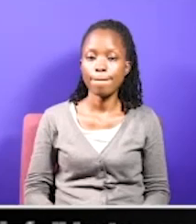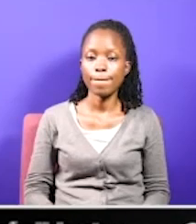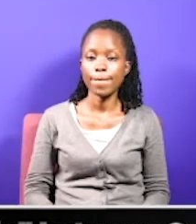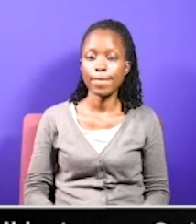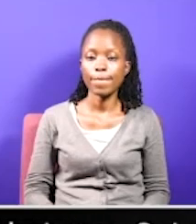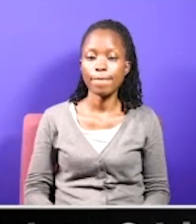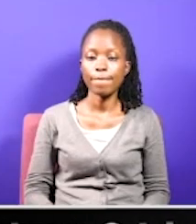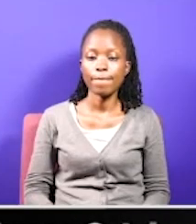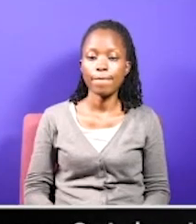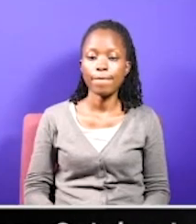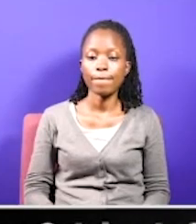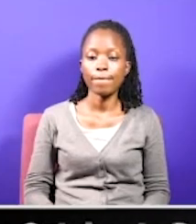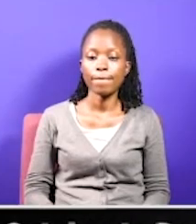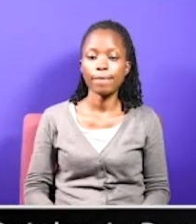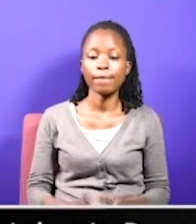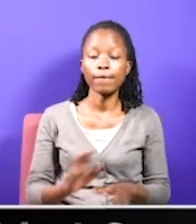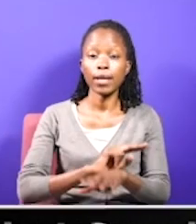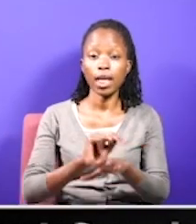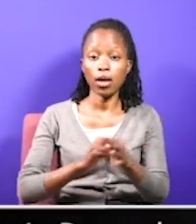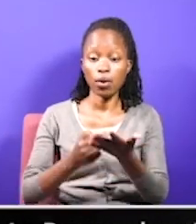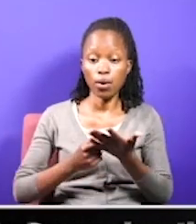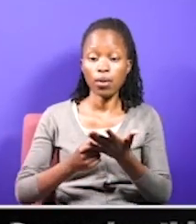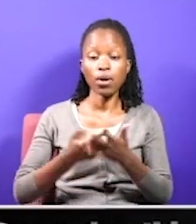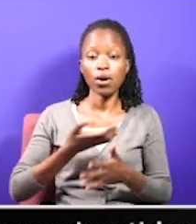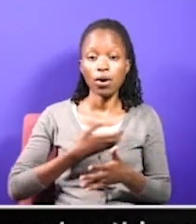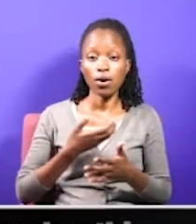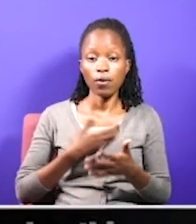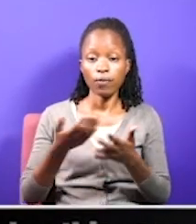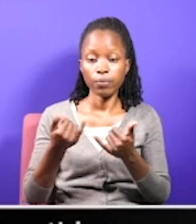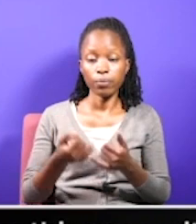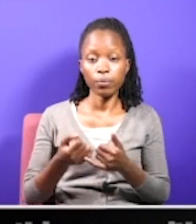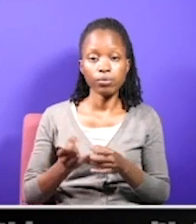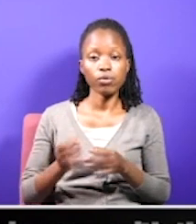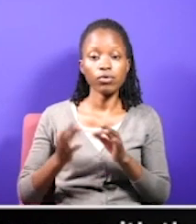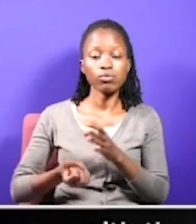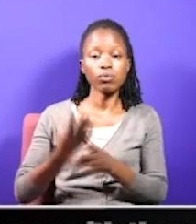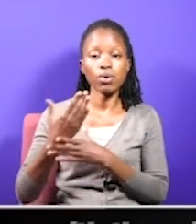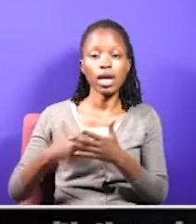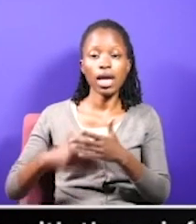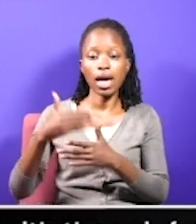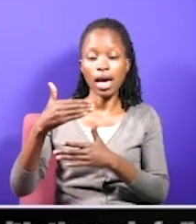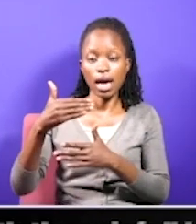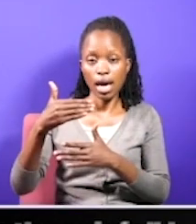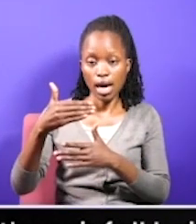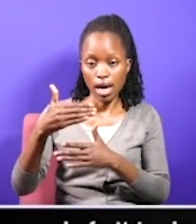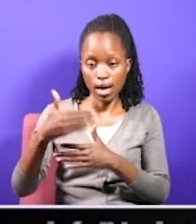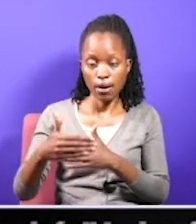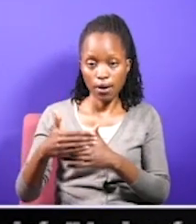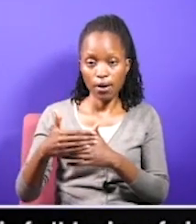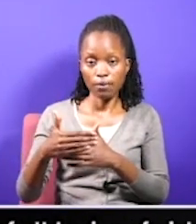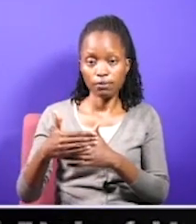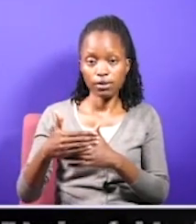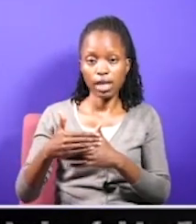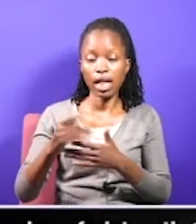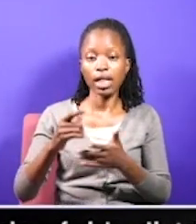that report. And the National Dialogue Committee has now been formally established after the delegation leaders signed the